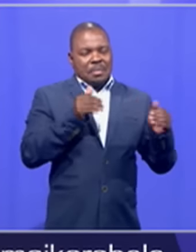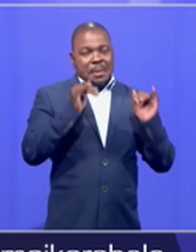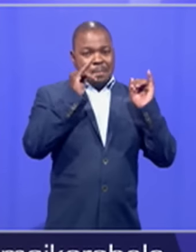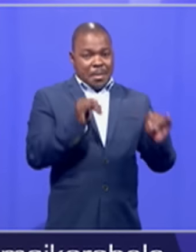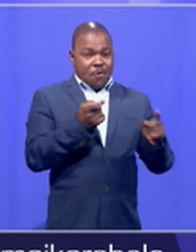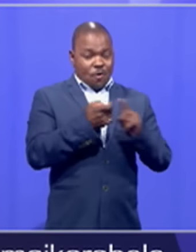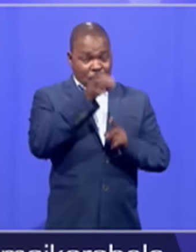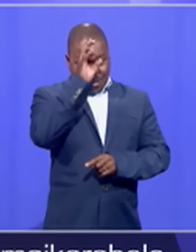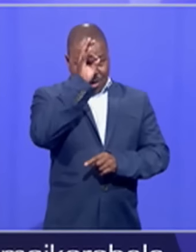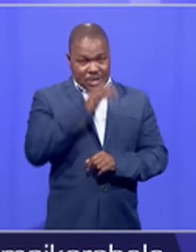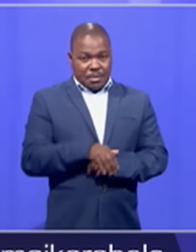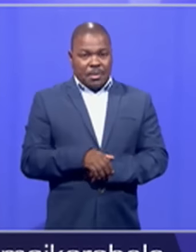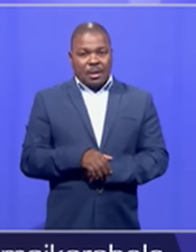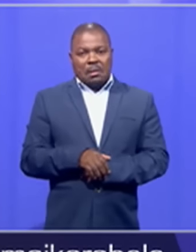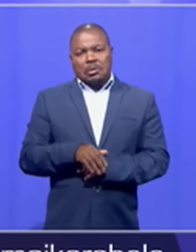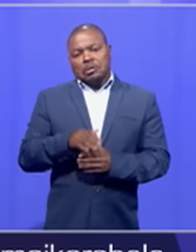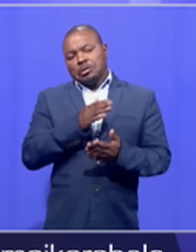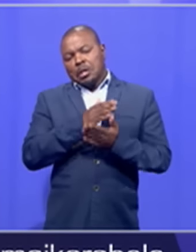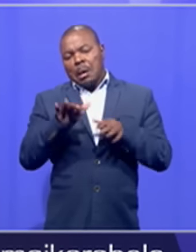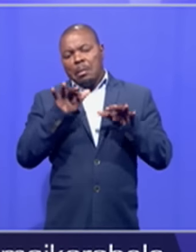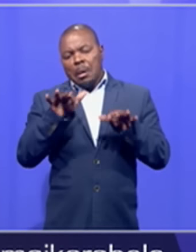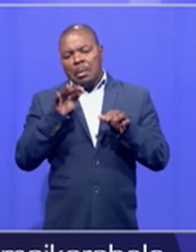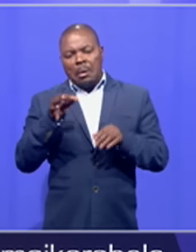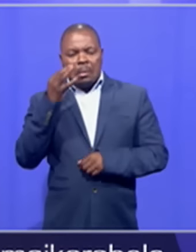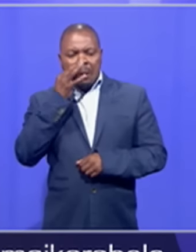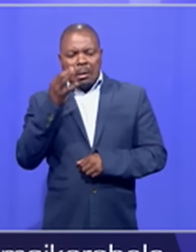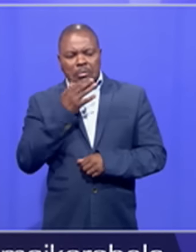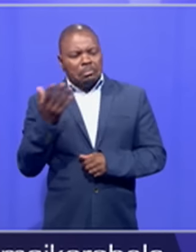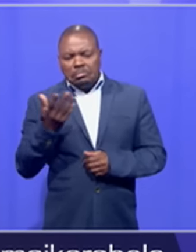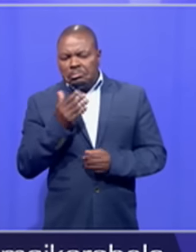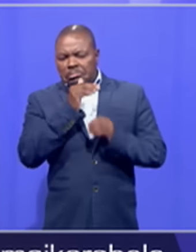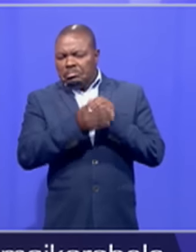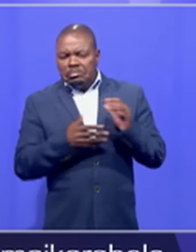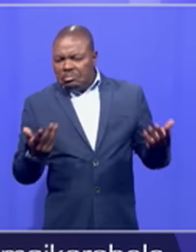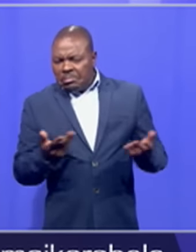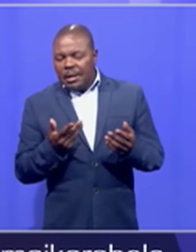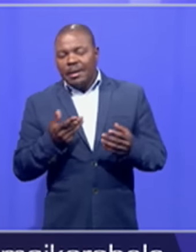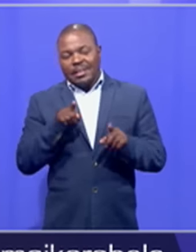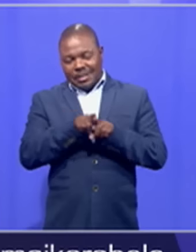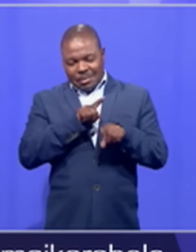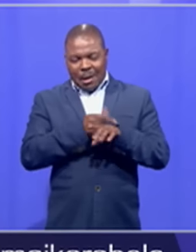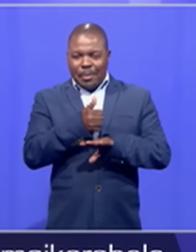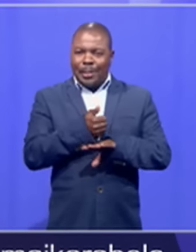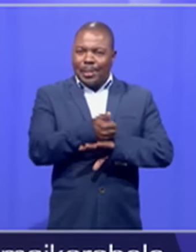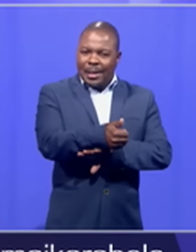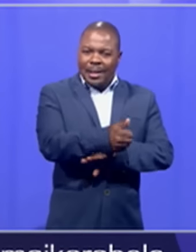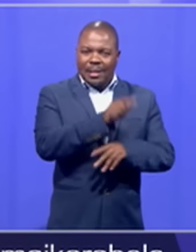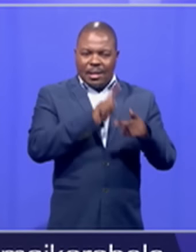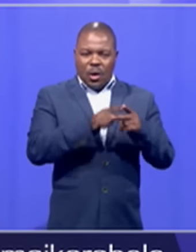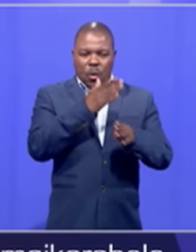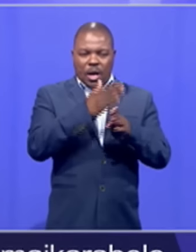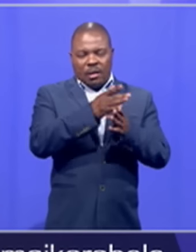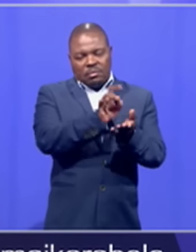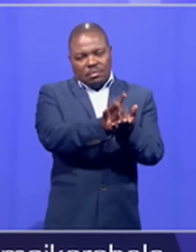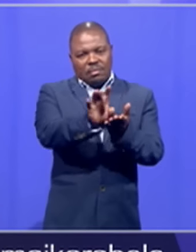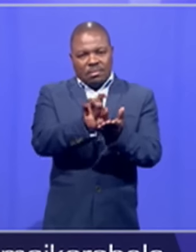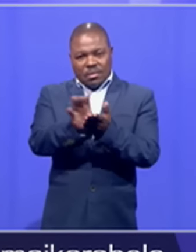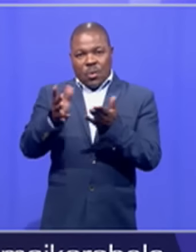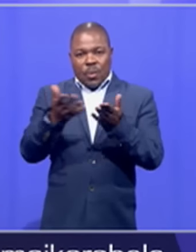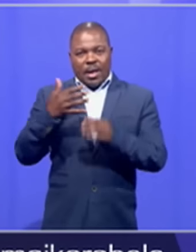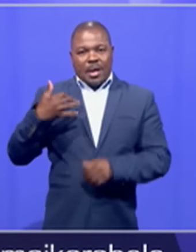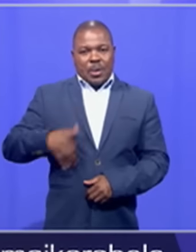sephodiseng. Bašomi bao be ba le kgatlhanong le sephetho sa tšhireletšo yeo ba ile ba itemogela matšhošetši go ba go lokololwa mešomong ya bona